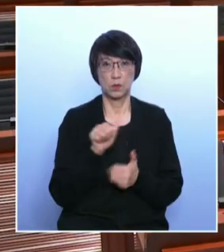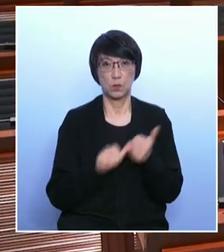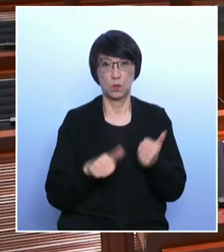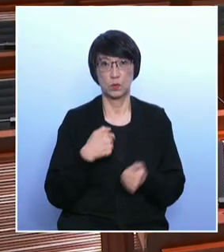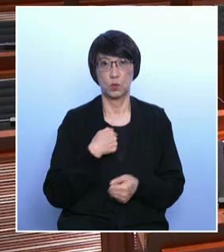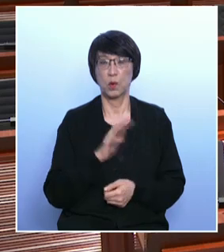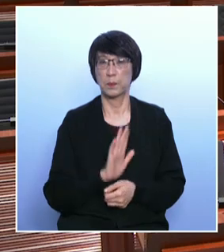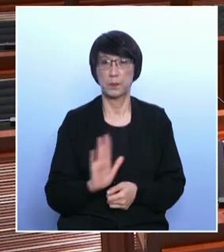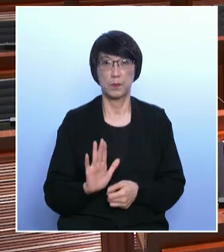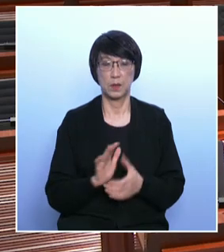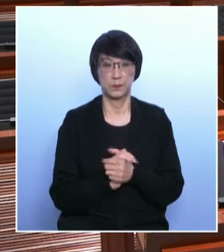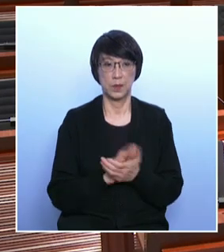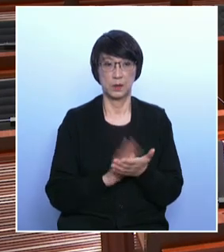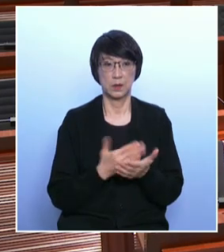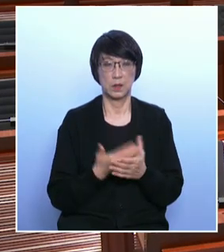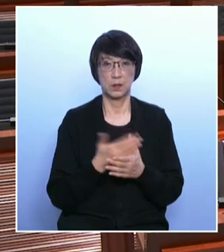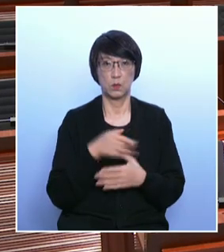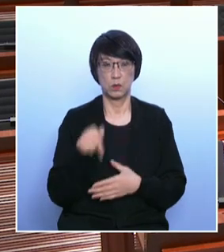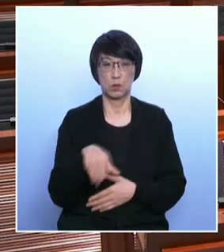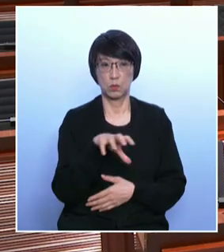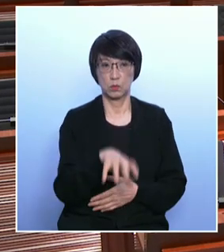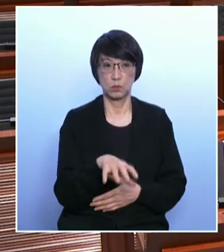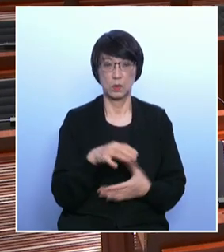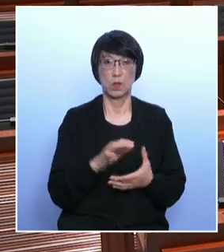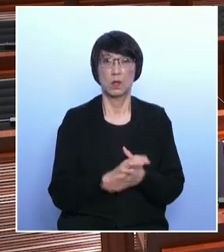the hall in 2029.